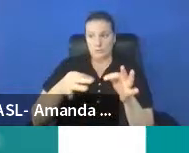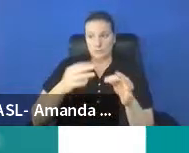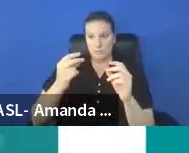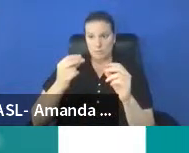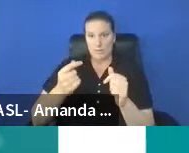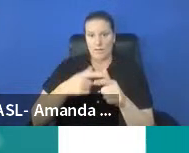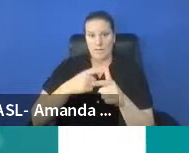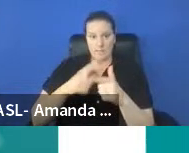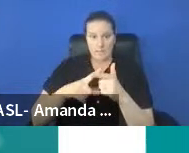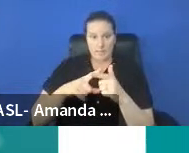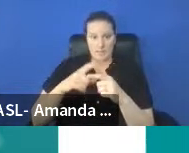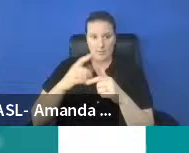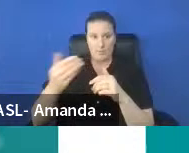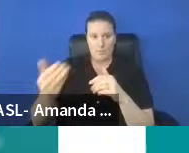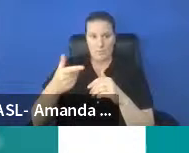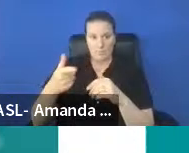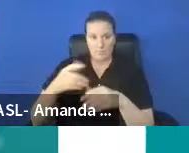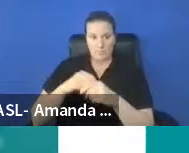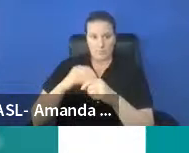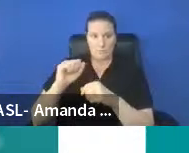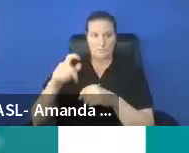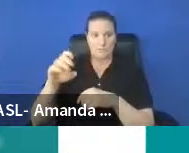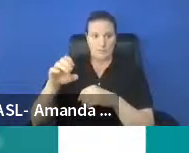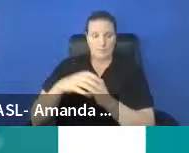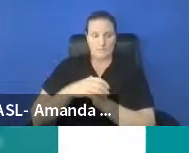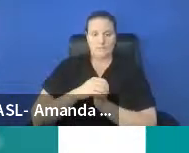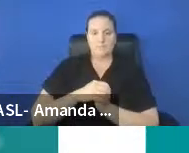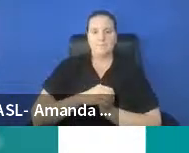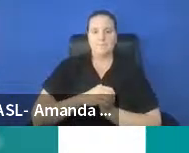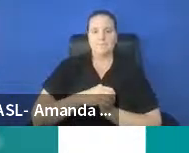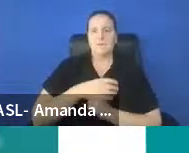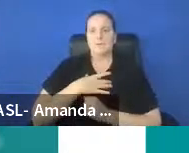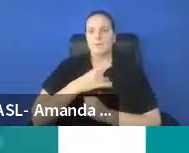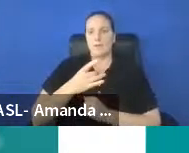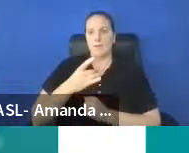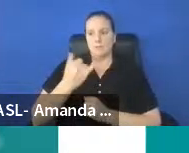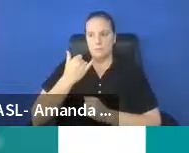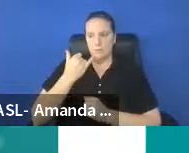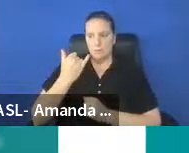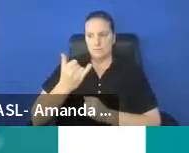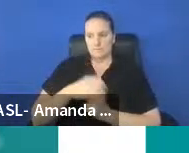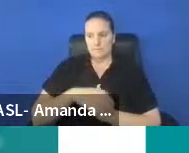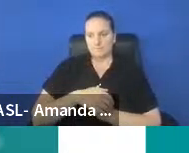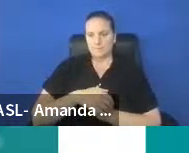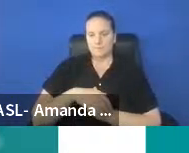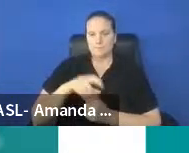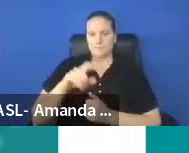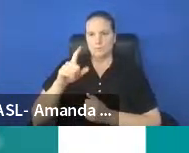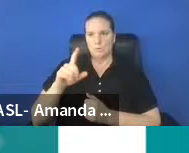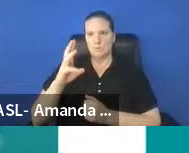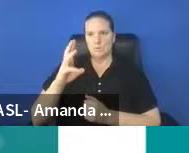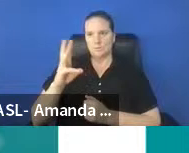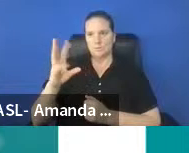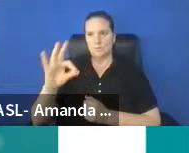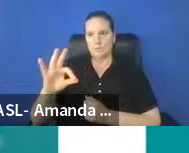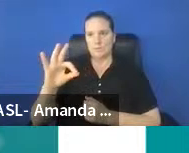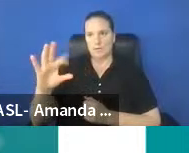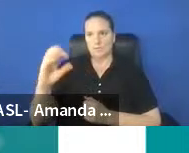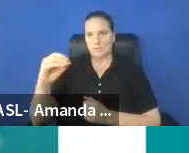and then I will welcome you into the space. So if you'd like to call in, please dial